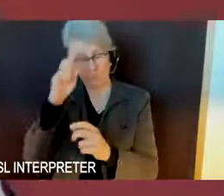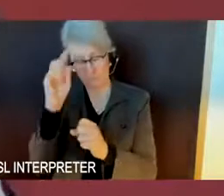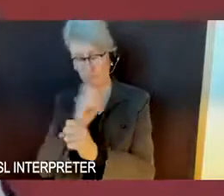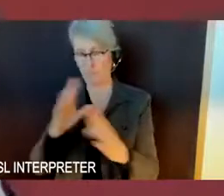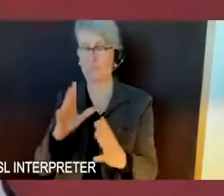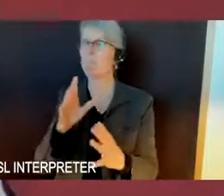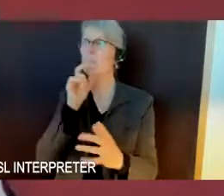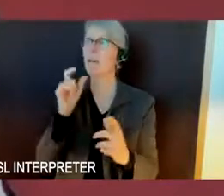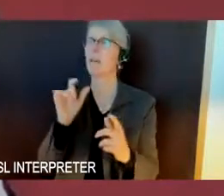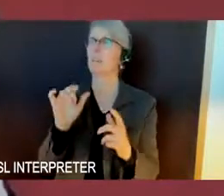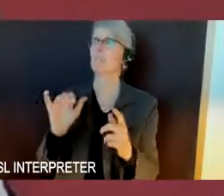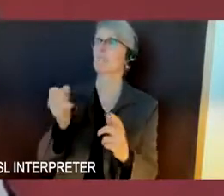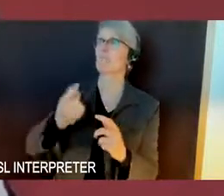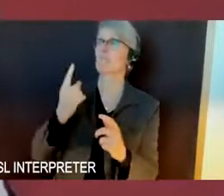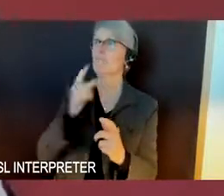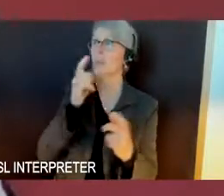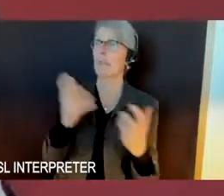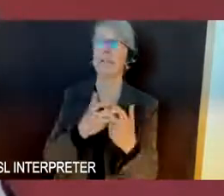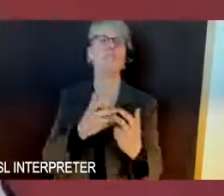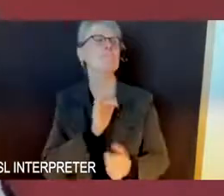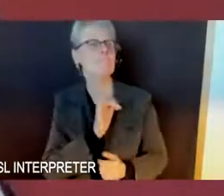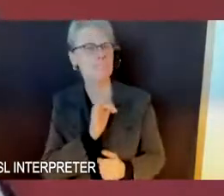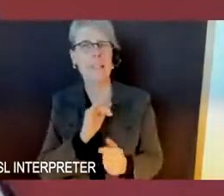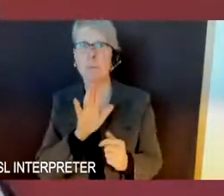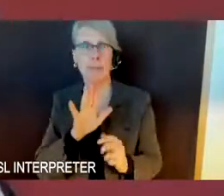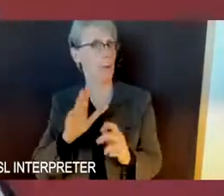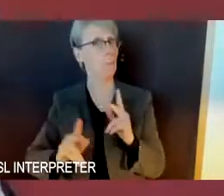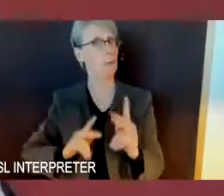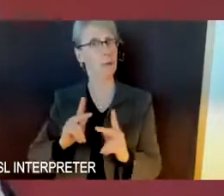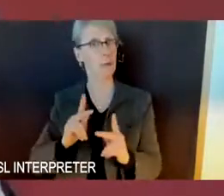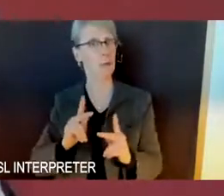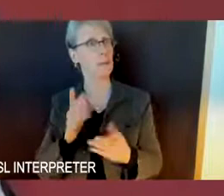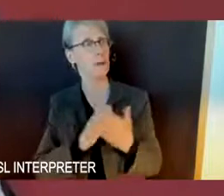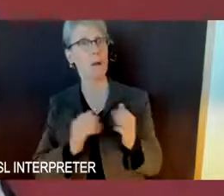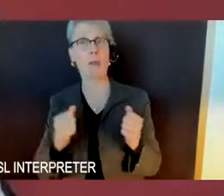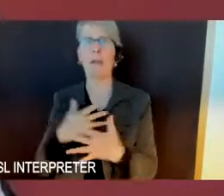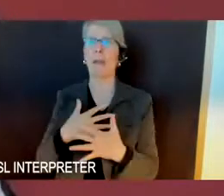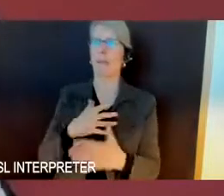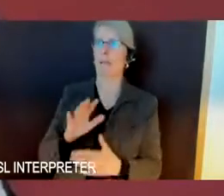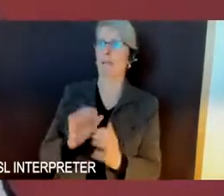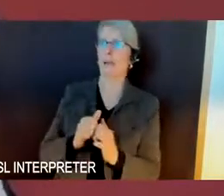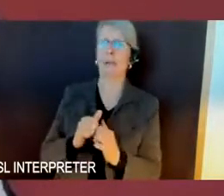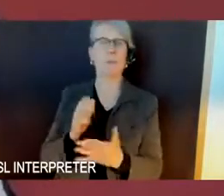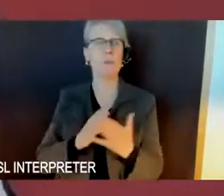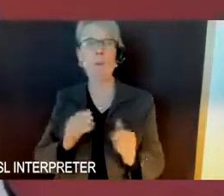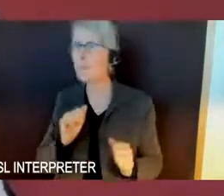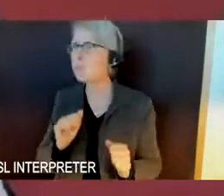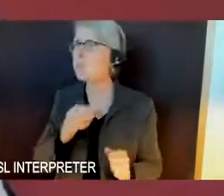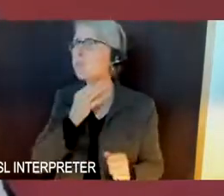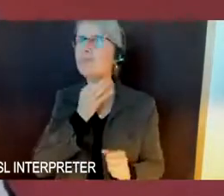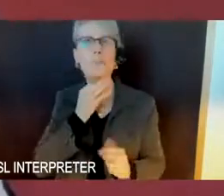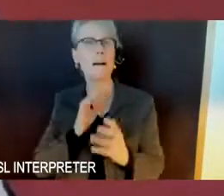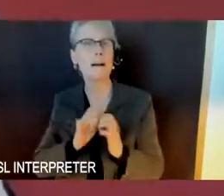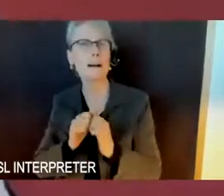expect to see in that role. And so a lot of people were scared of that, but a lot of people were really excited to understand